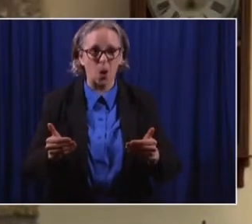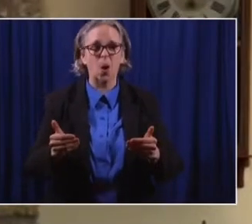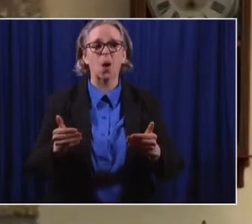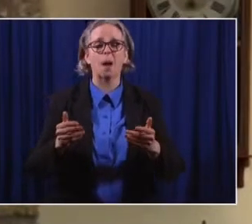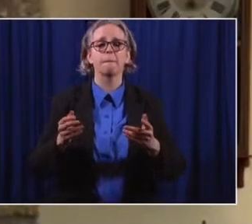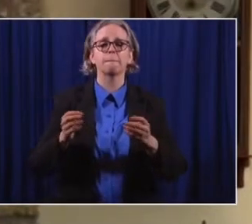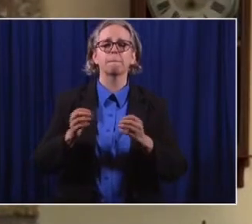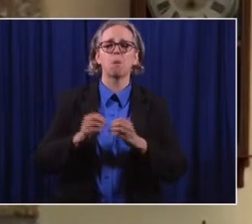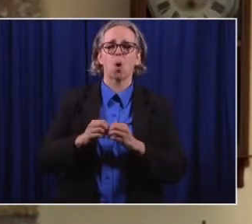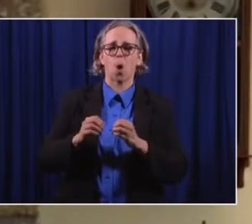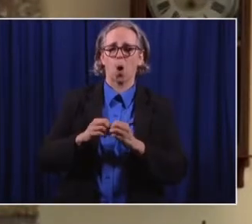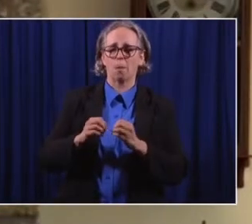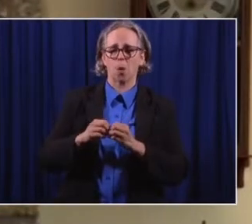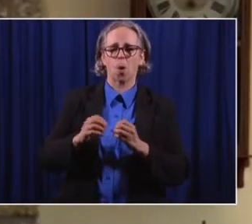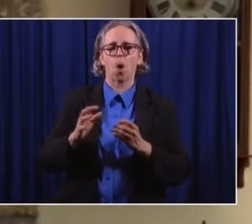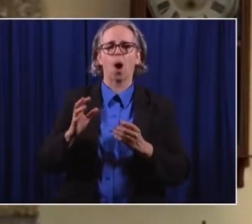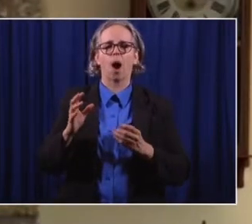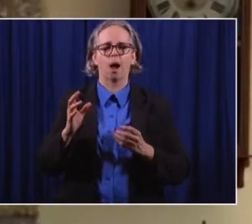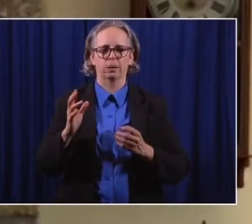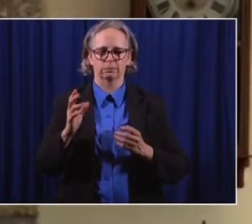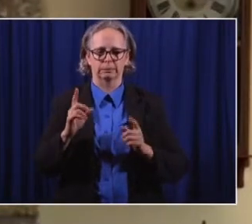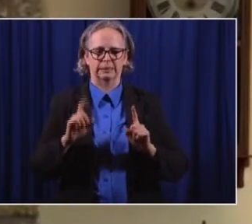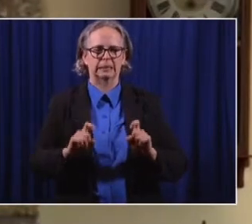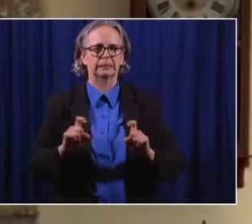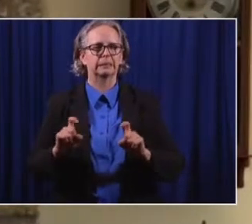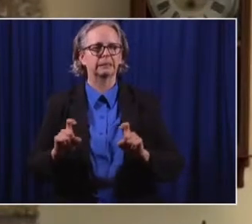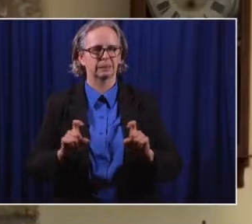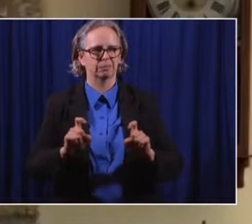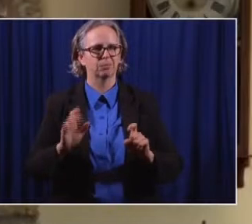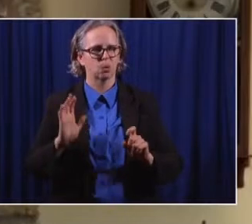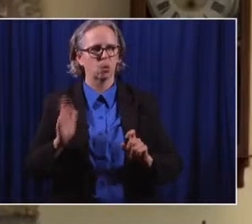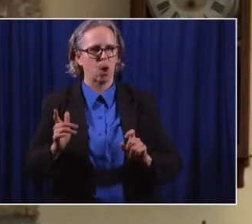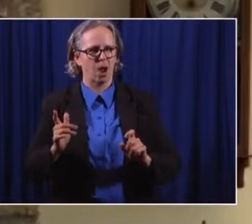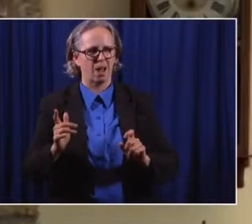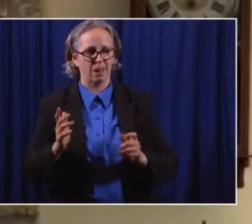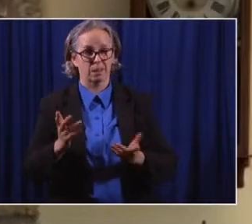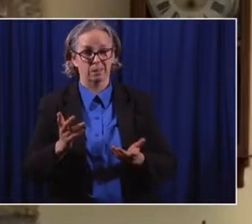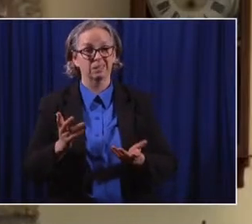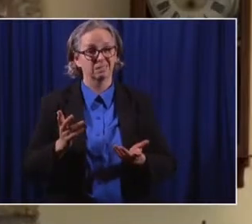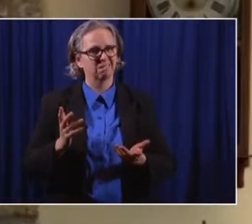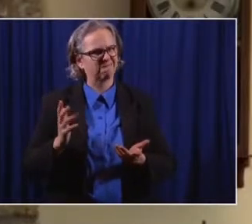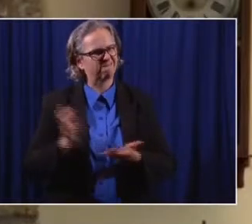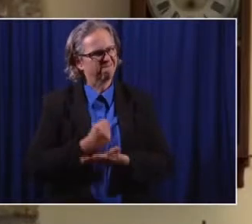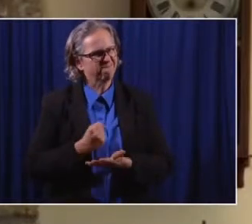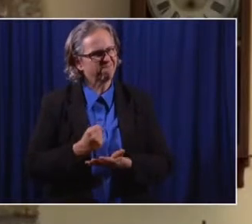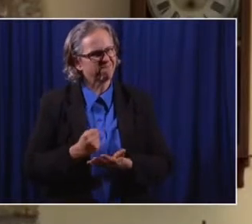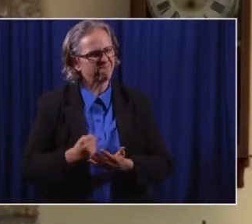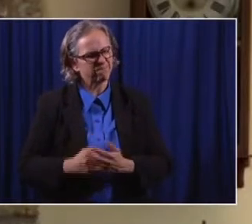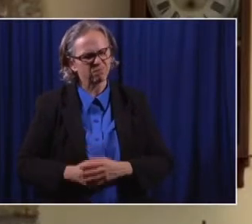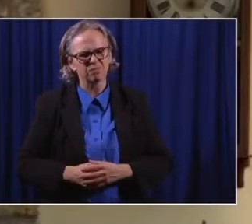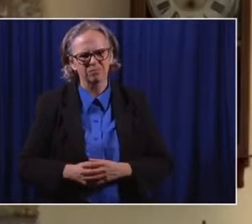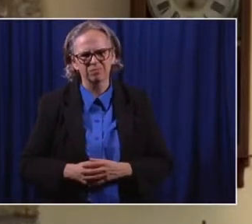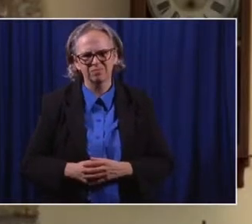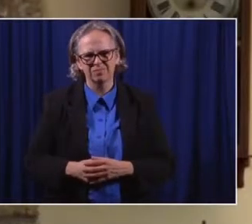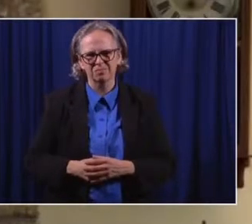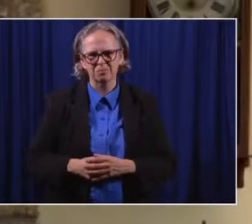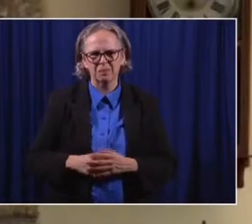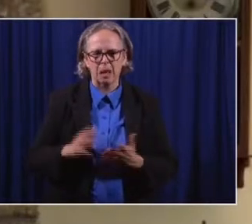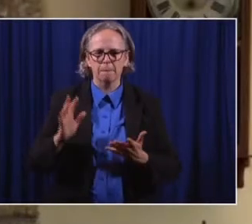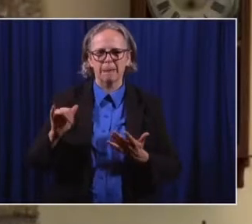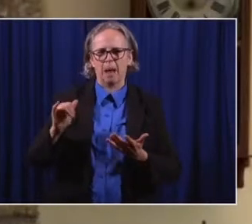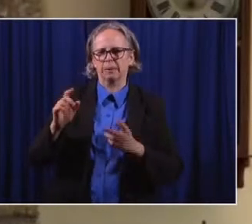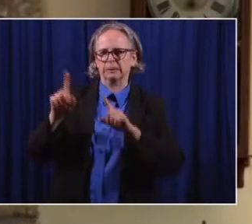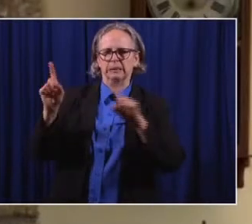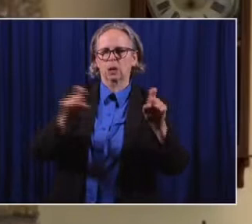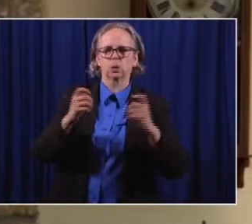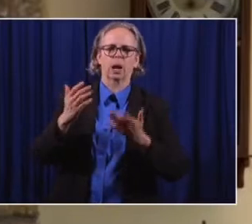quicker tests and more cheaper tests. And I think it's certainly another layer of protection certainly could